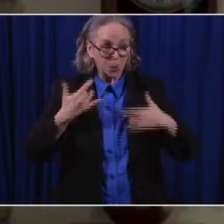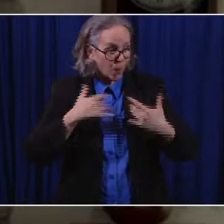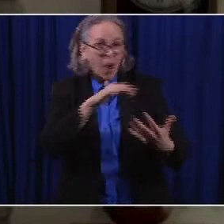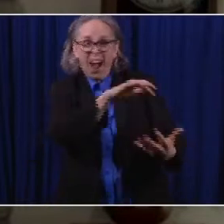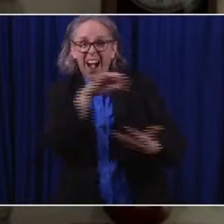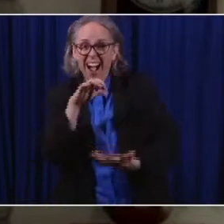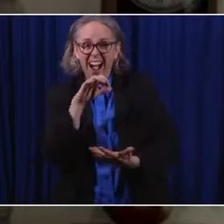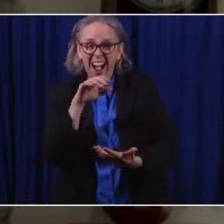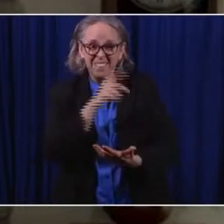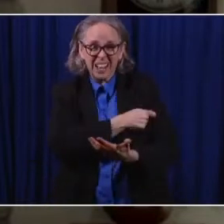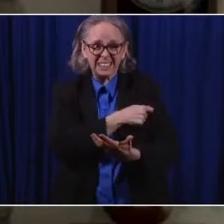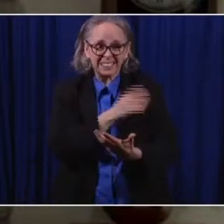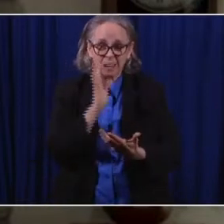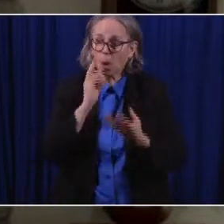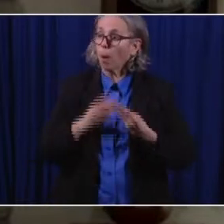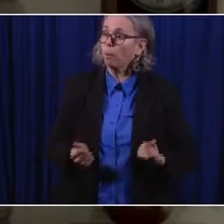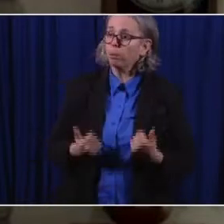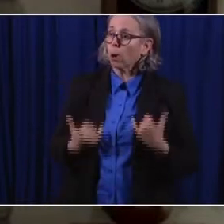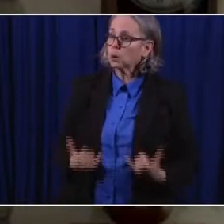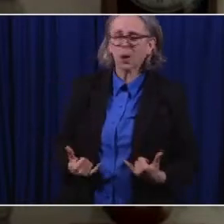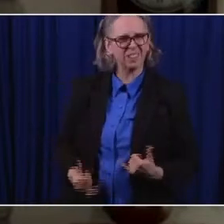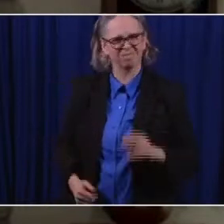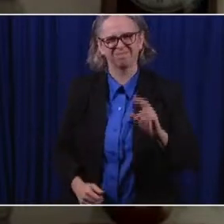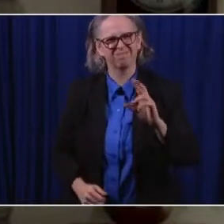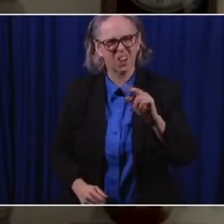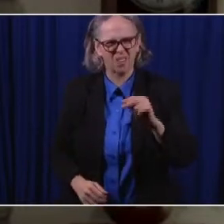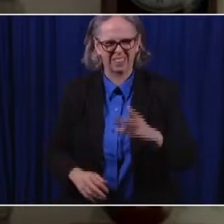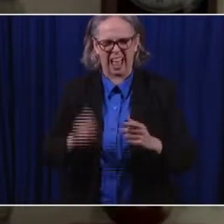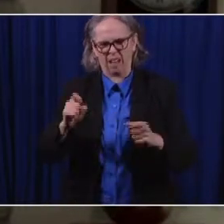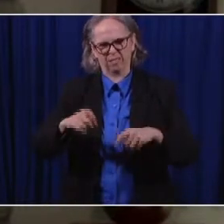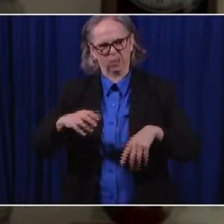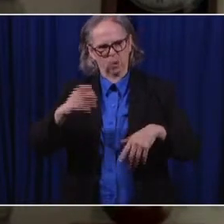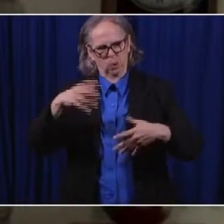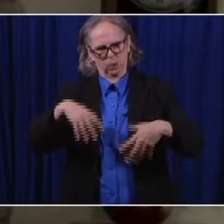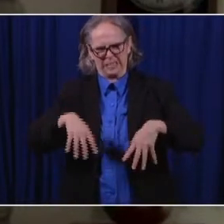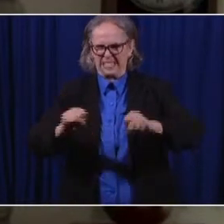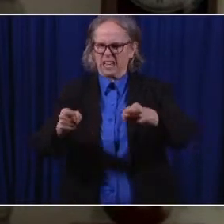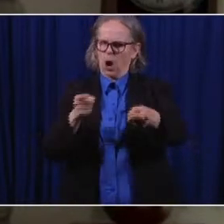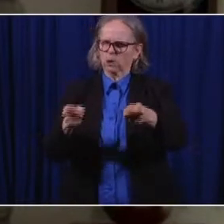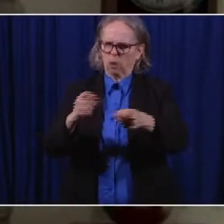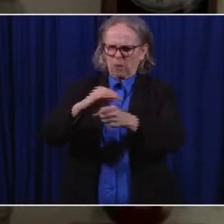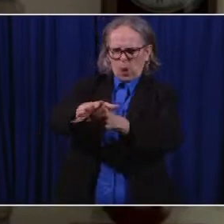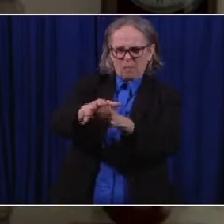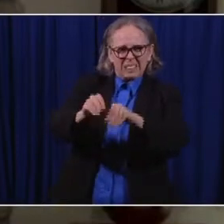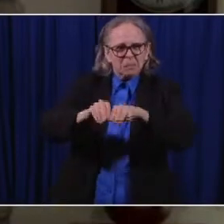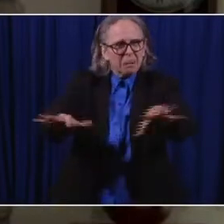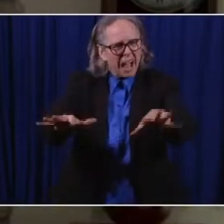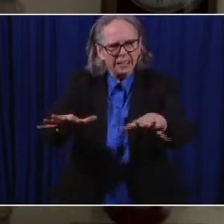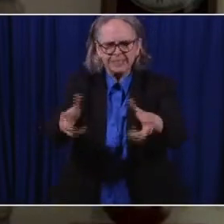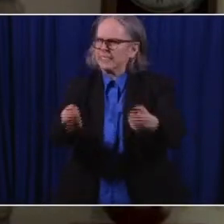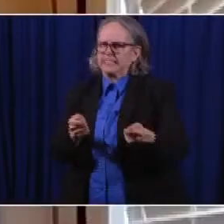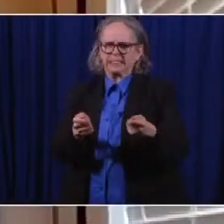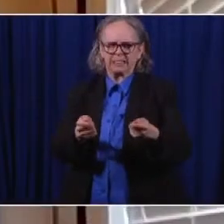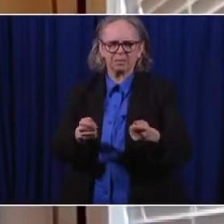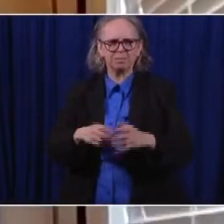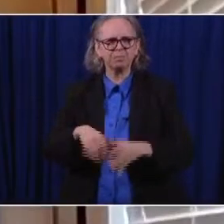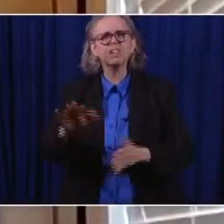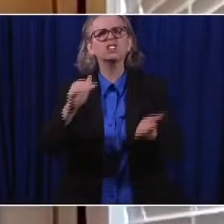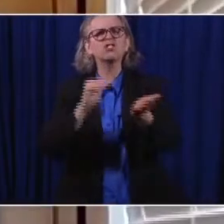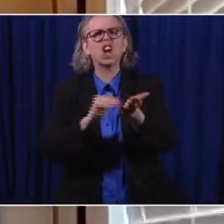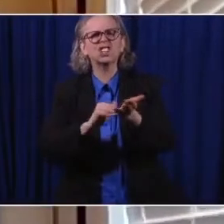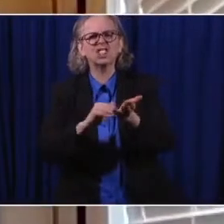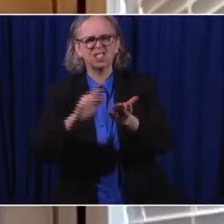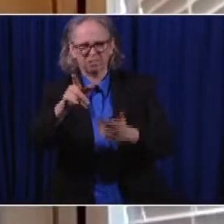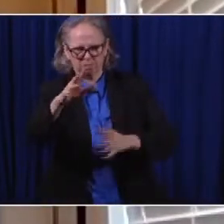us out of this. We have to take ourselves out of this. Doctor? Thank you, Governor. Now, I'd agree with you. Look, here's how